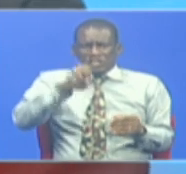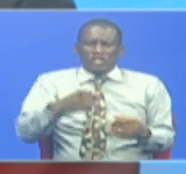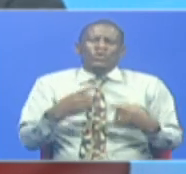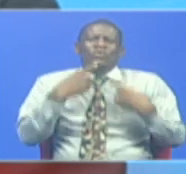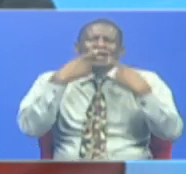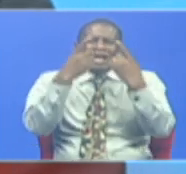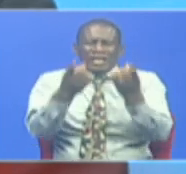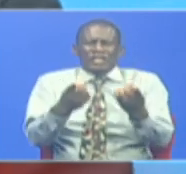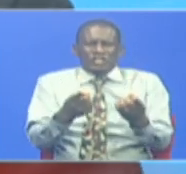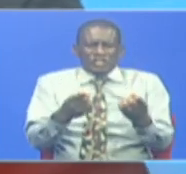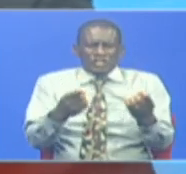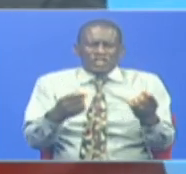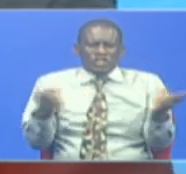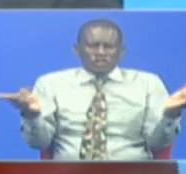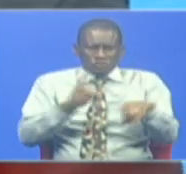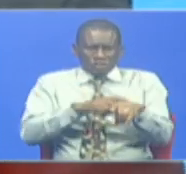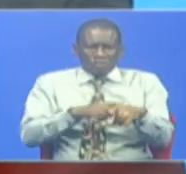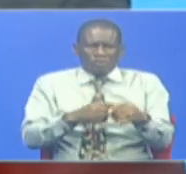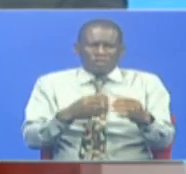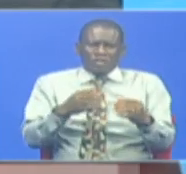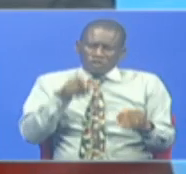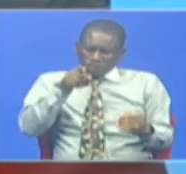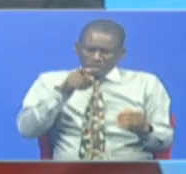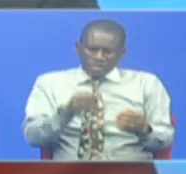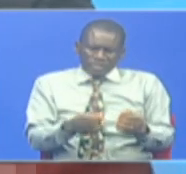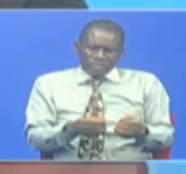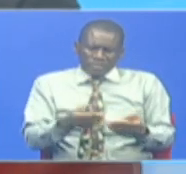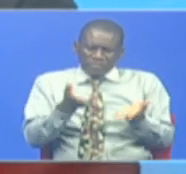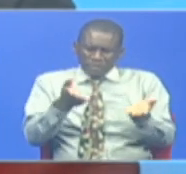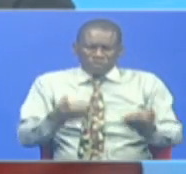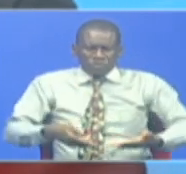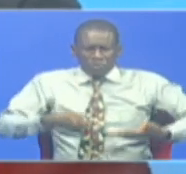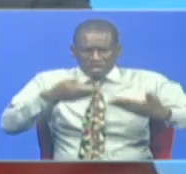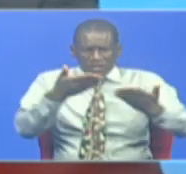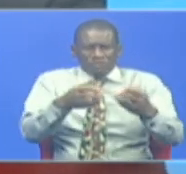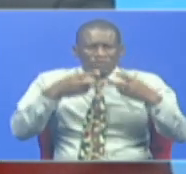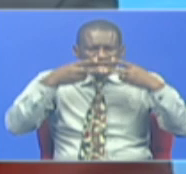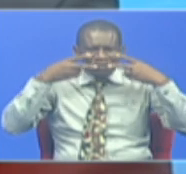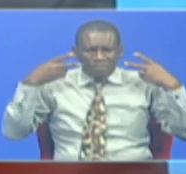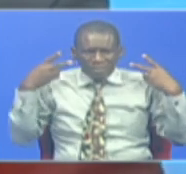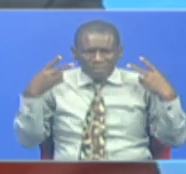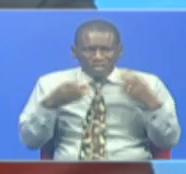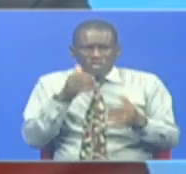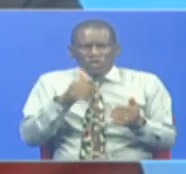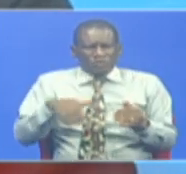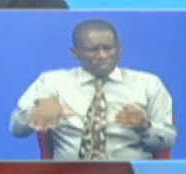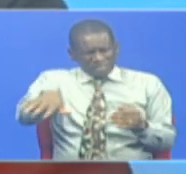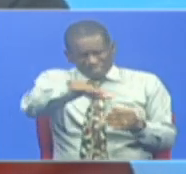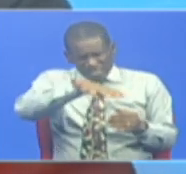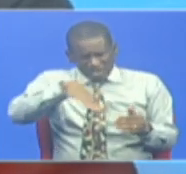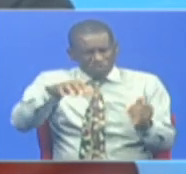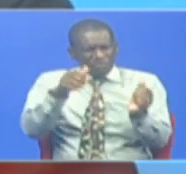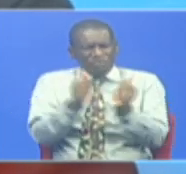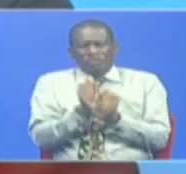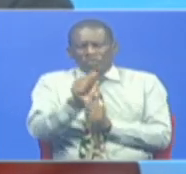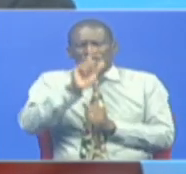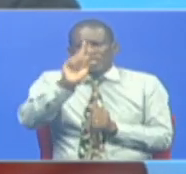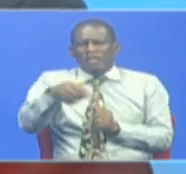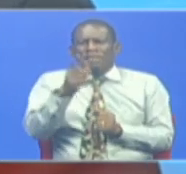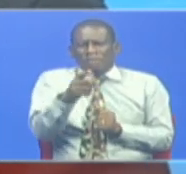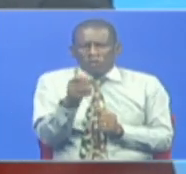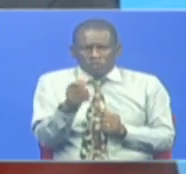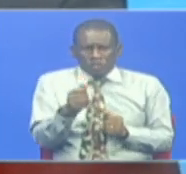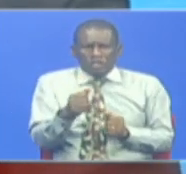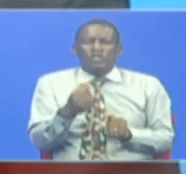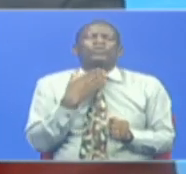in short order. In this donation of masks, which is roughly worth 15 million shillings, we